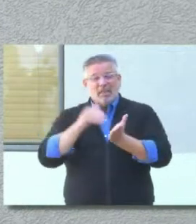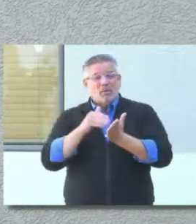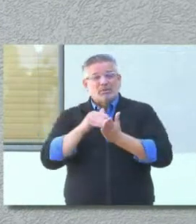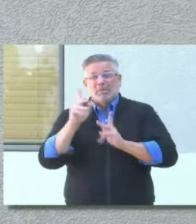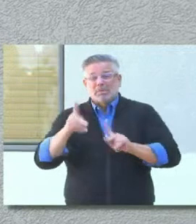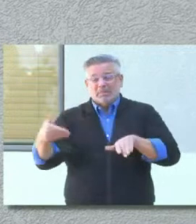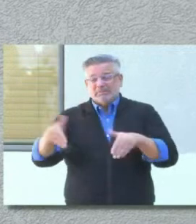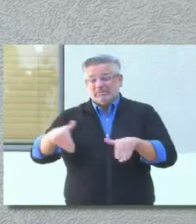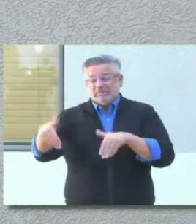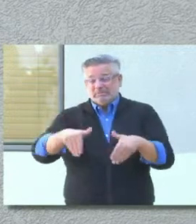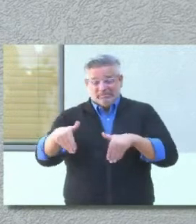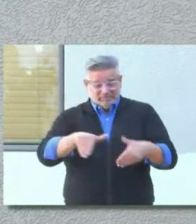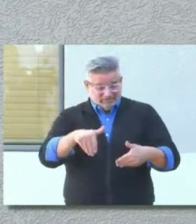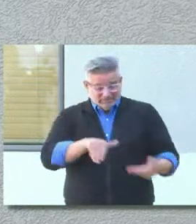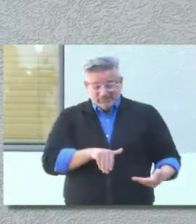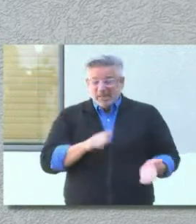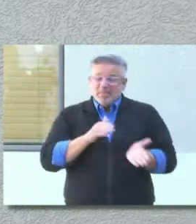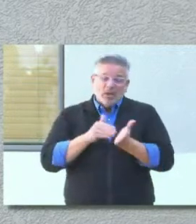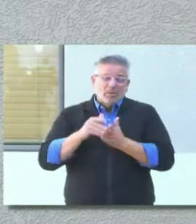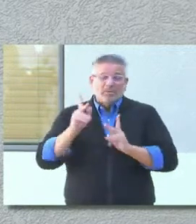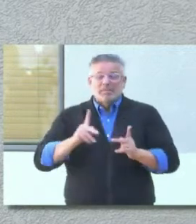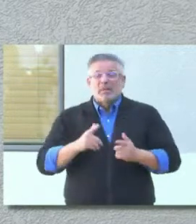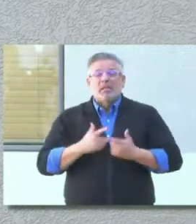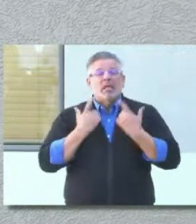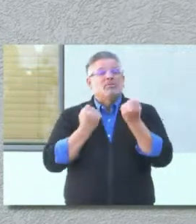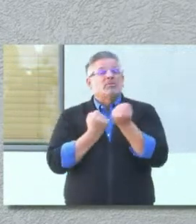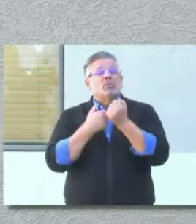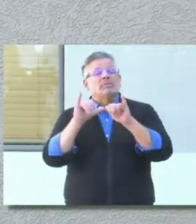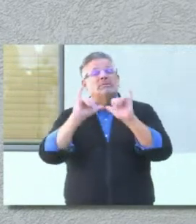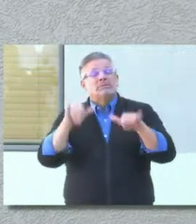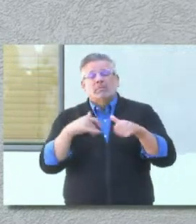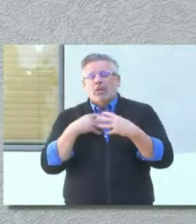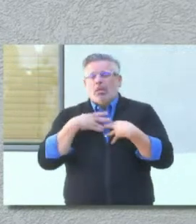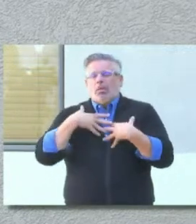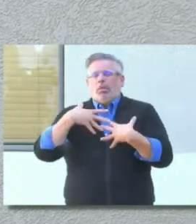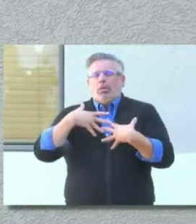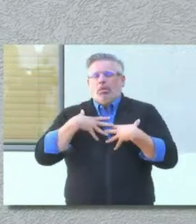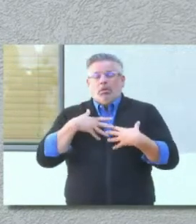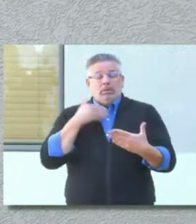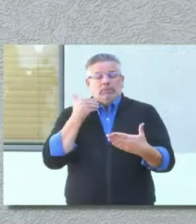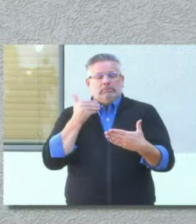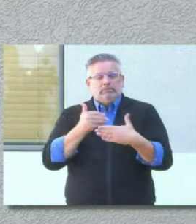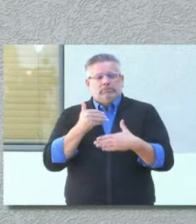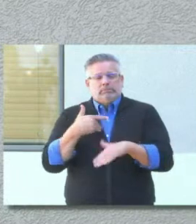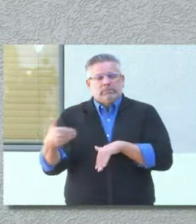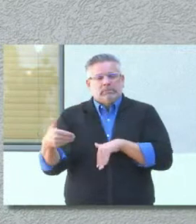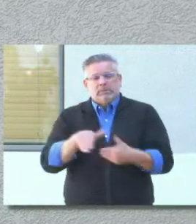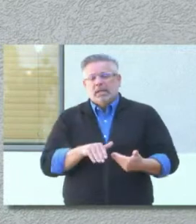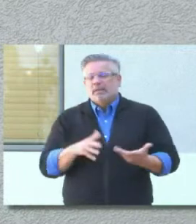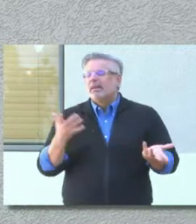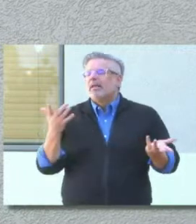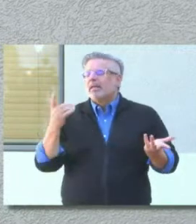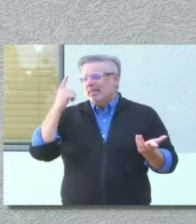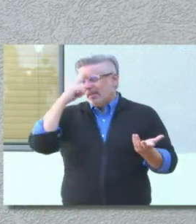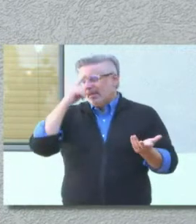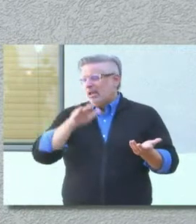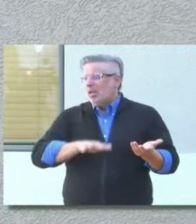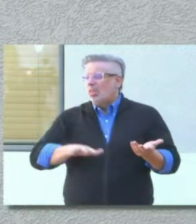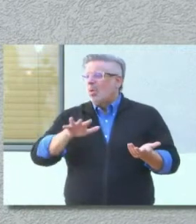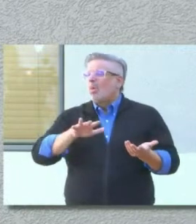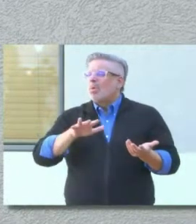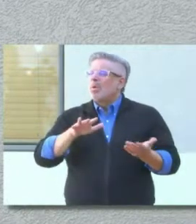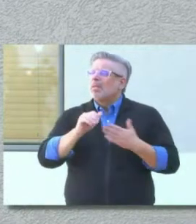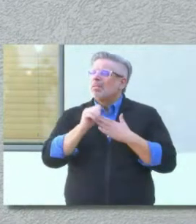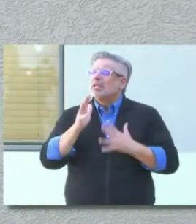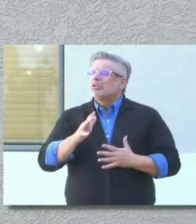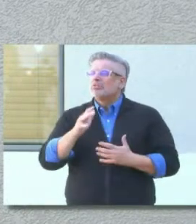their lives, thousands of people on life support who close to death. And I think local leaders are mindful of that